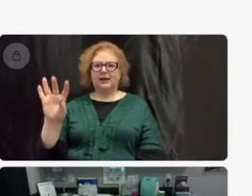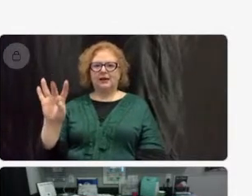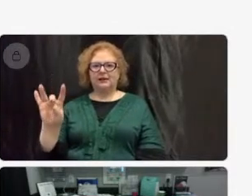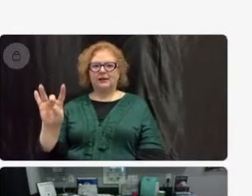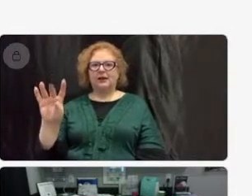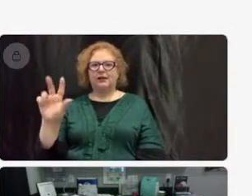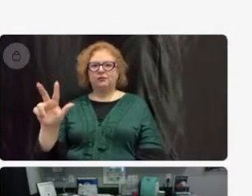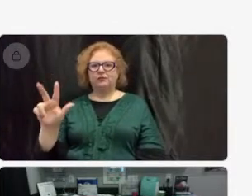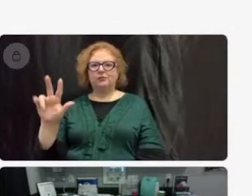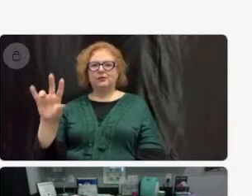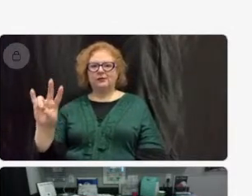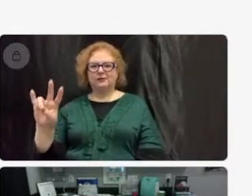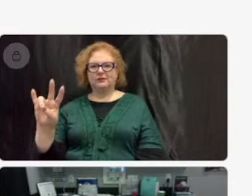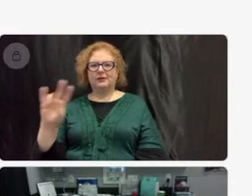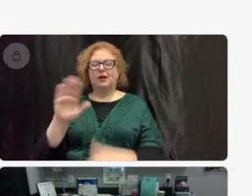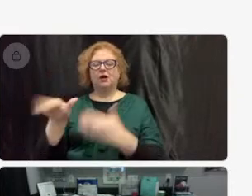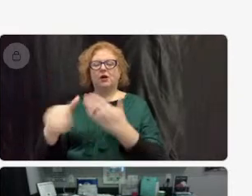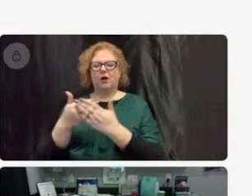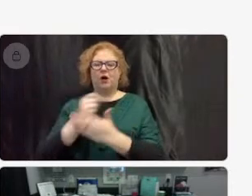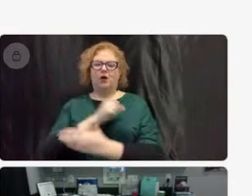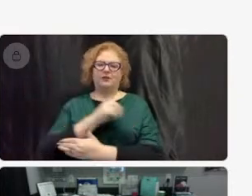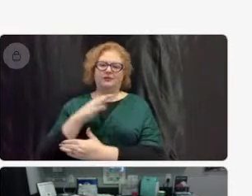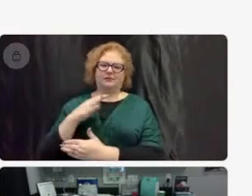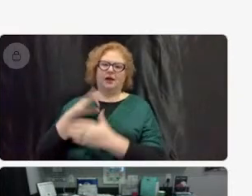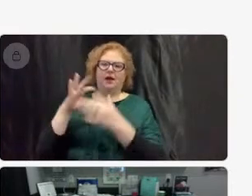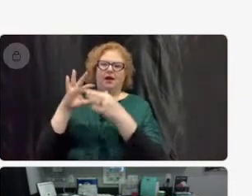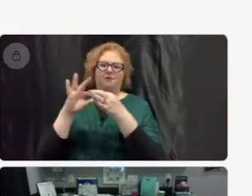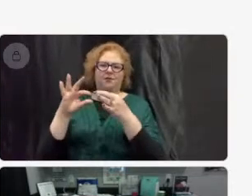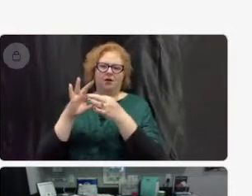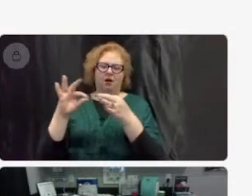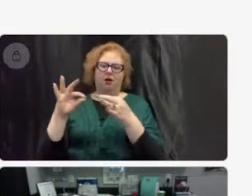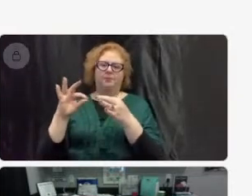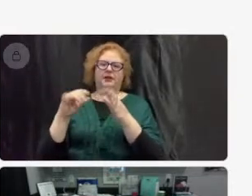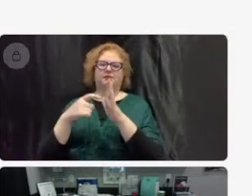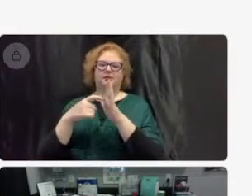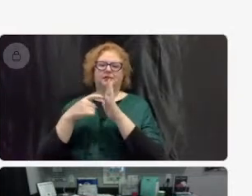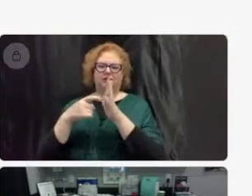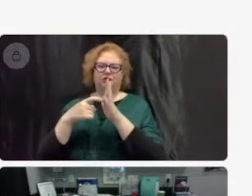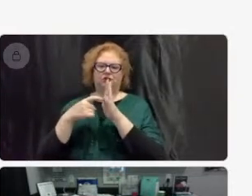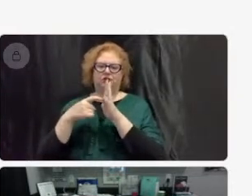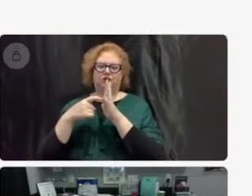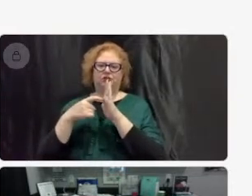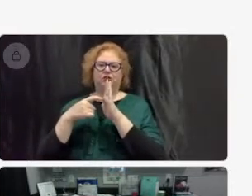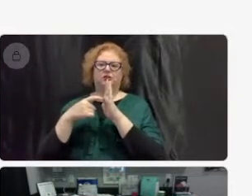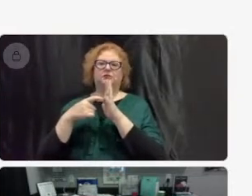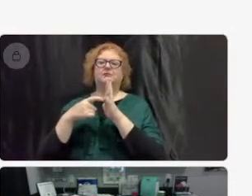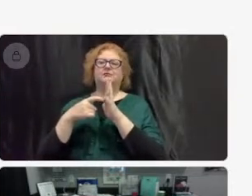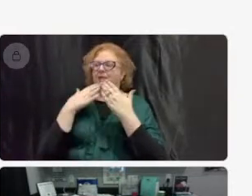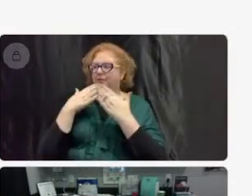9837, with all staff comments, conditions. Thank you. Is there a second?